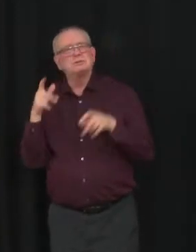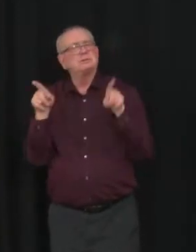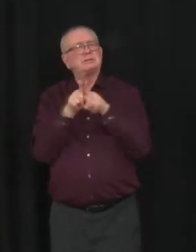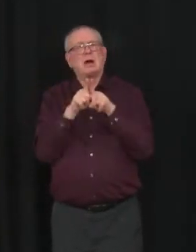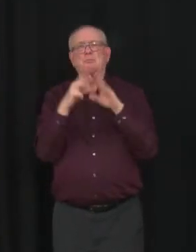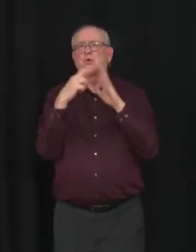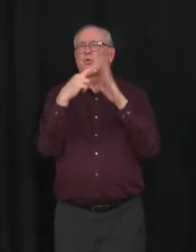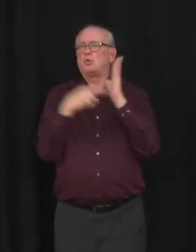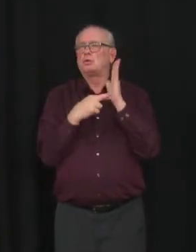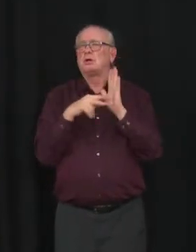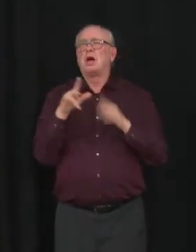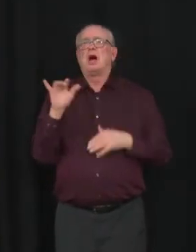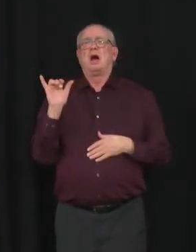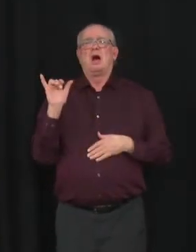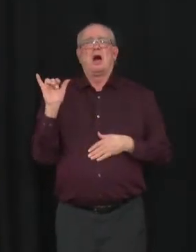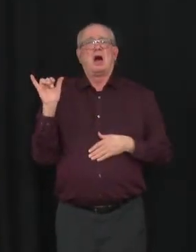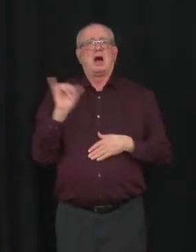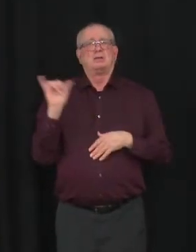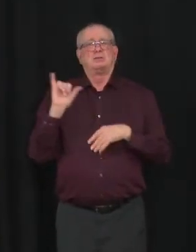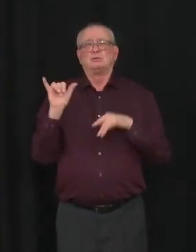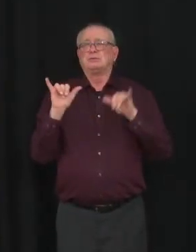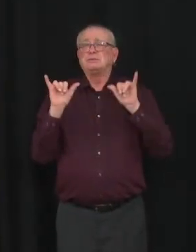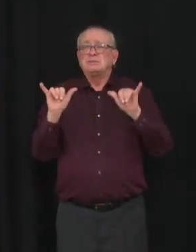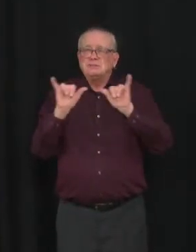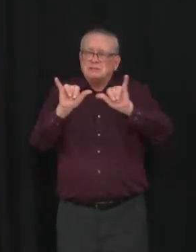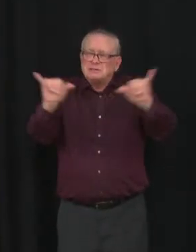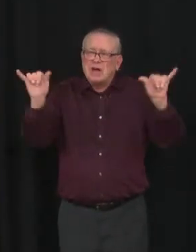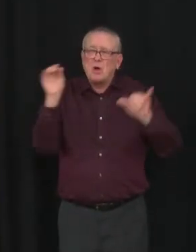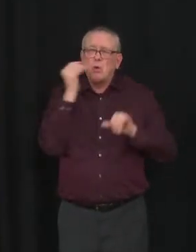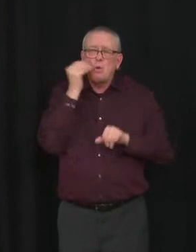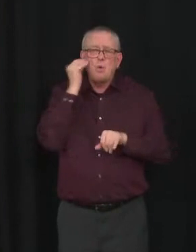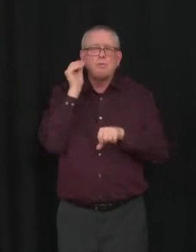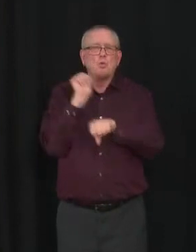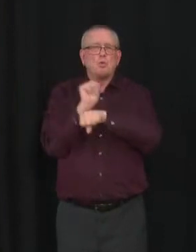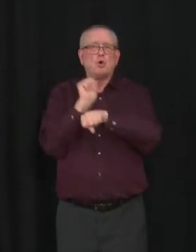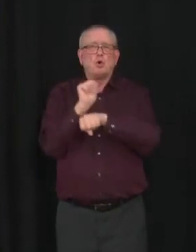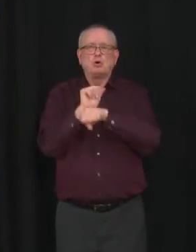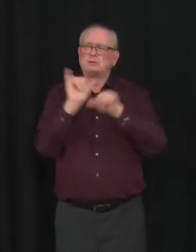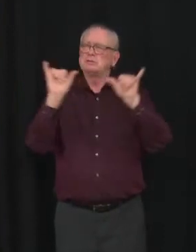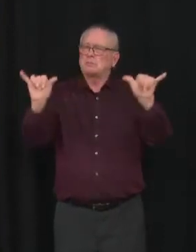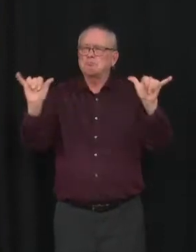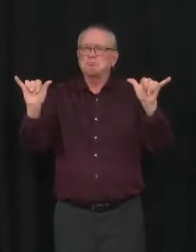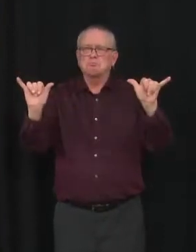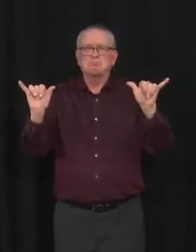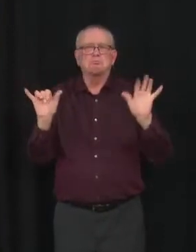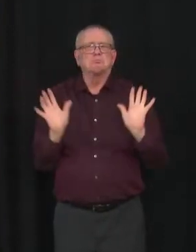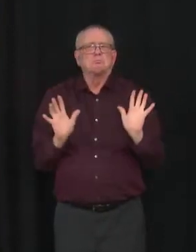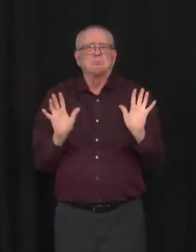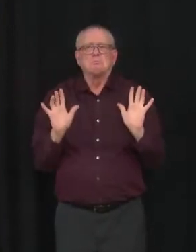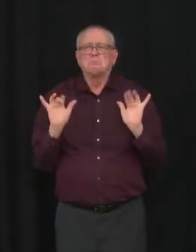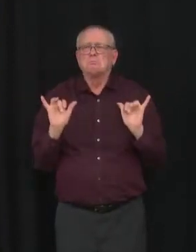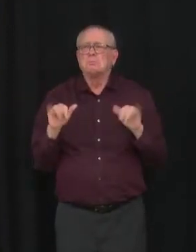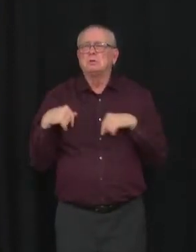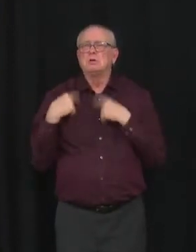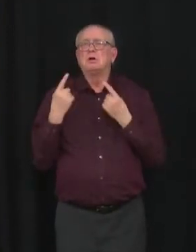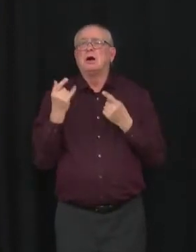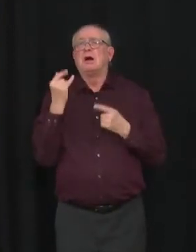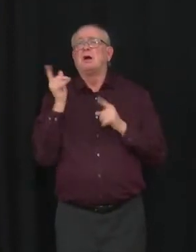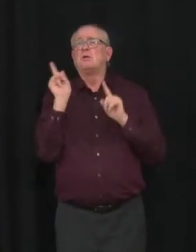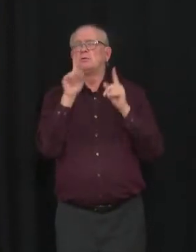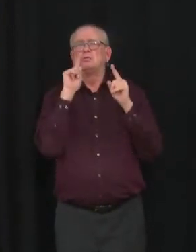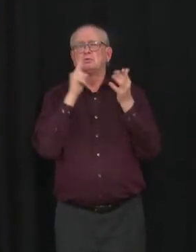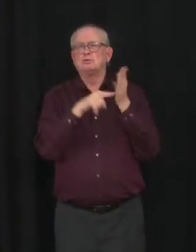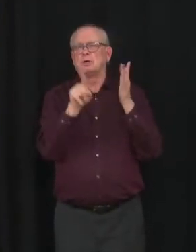home and many more provisions. We encourage Albertans to go to the Alberta Health website to